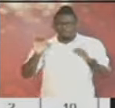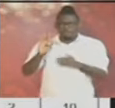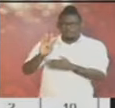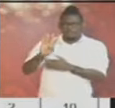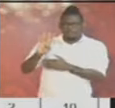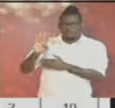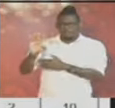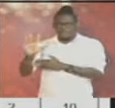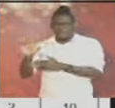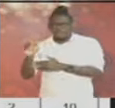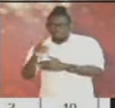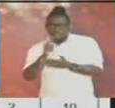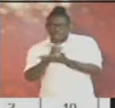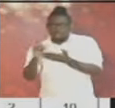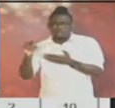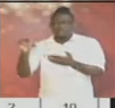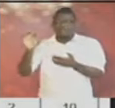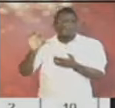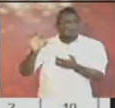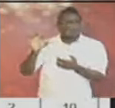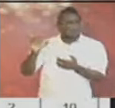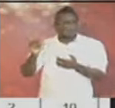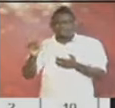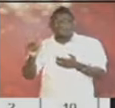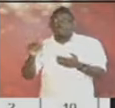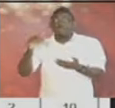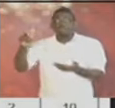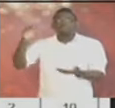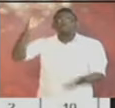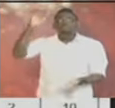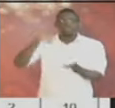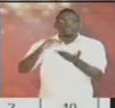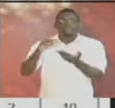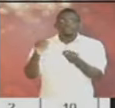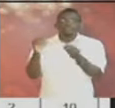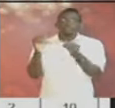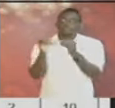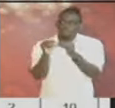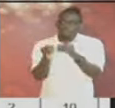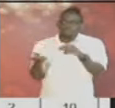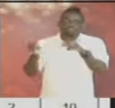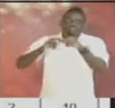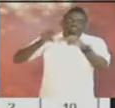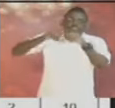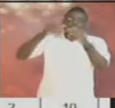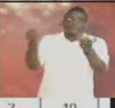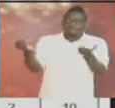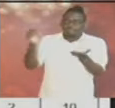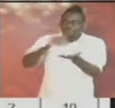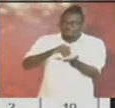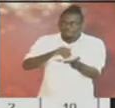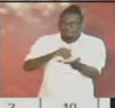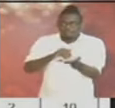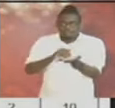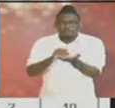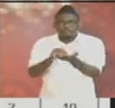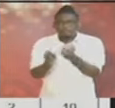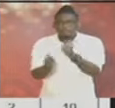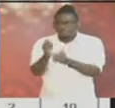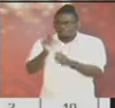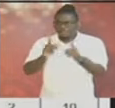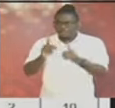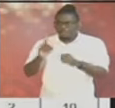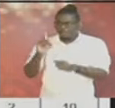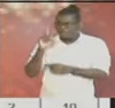increase during epidemiological weeks 10 to 11. Now, the maximum number of cases within any family would have ranged